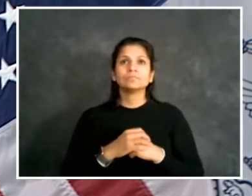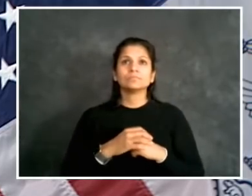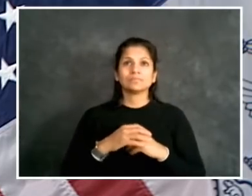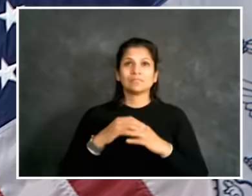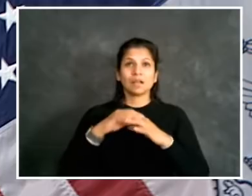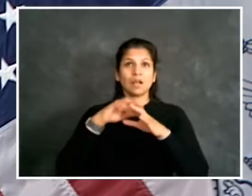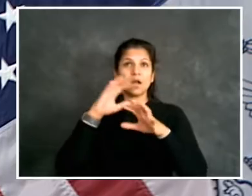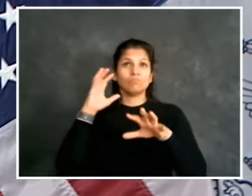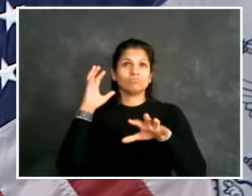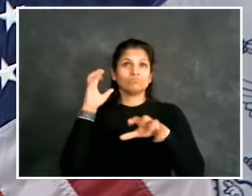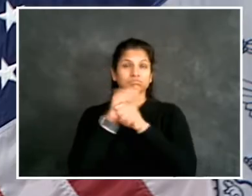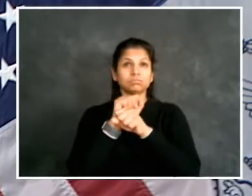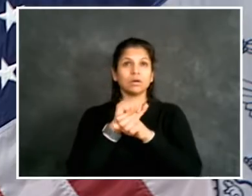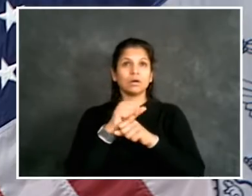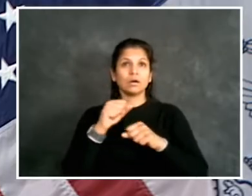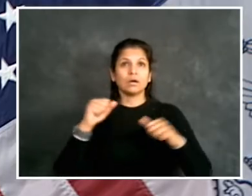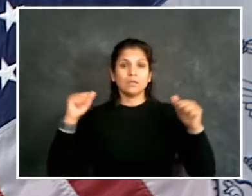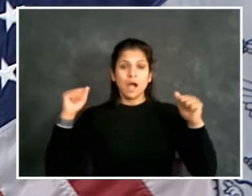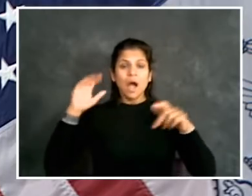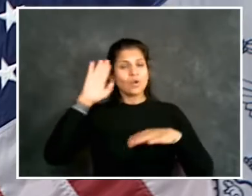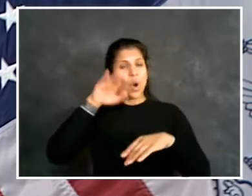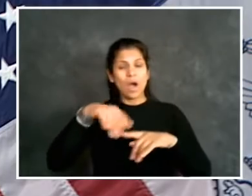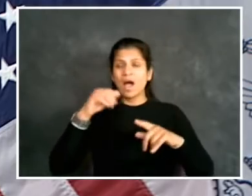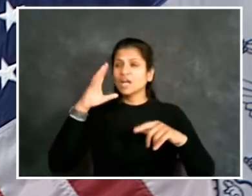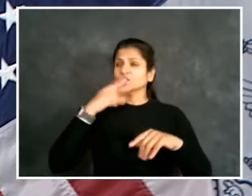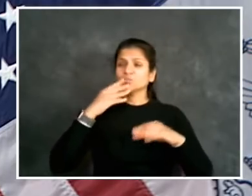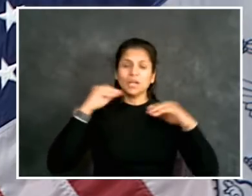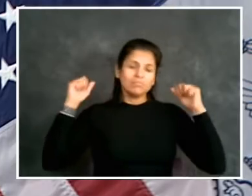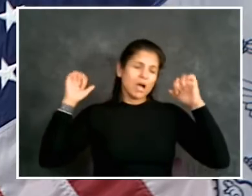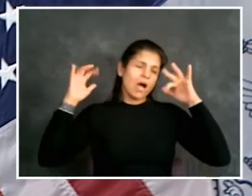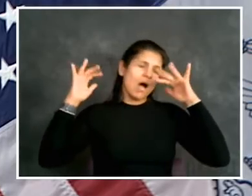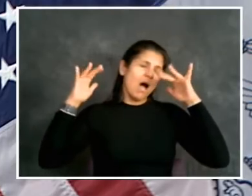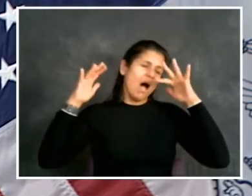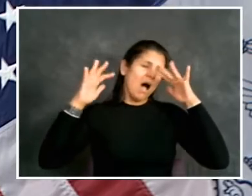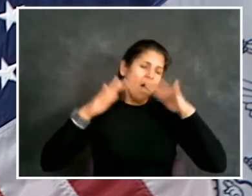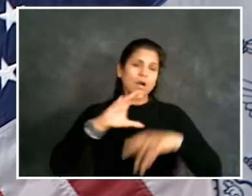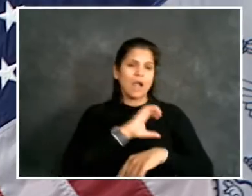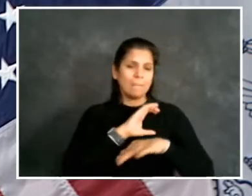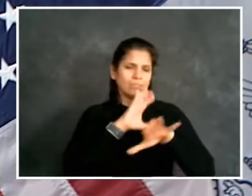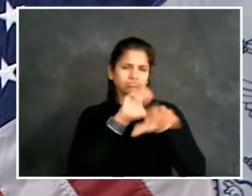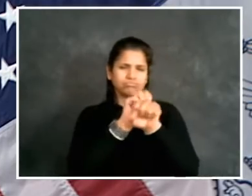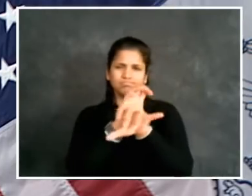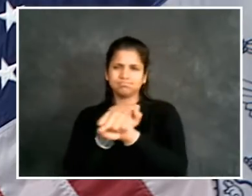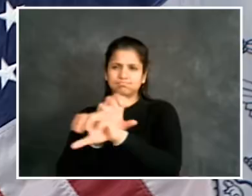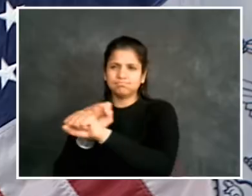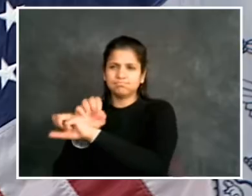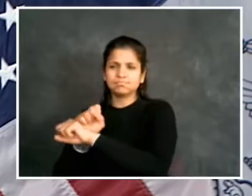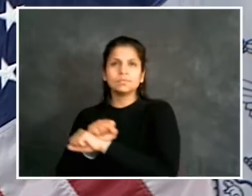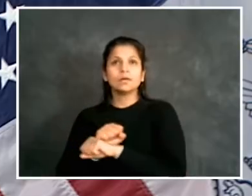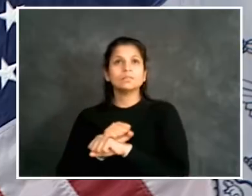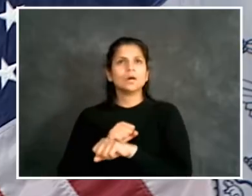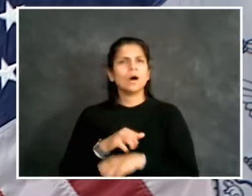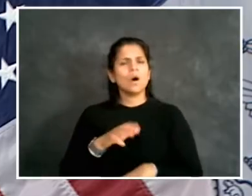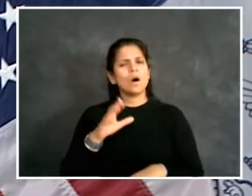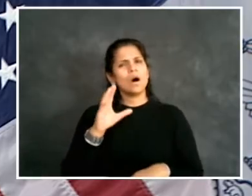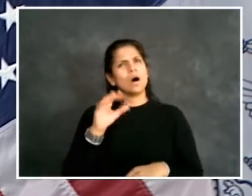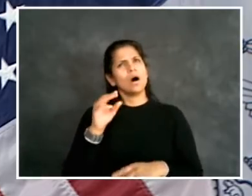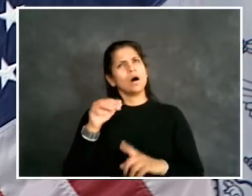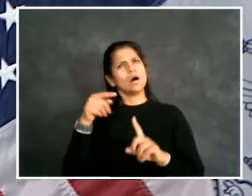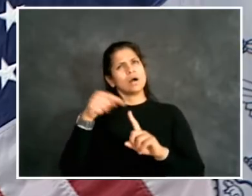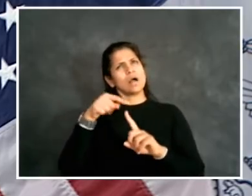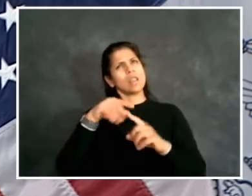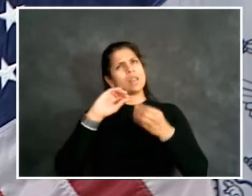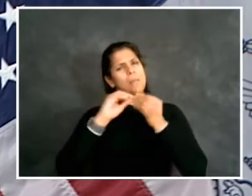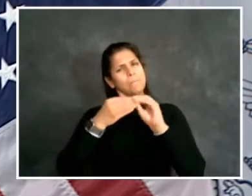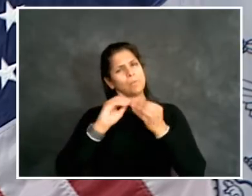no warning and you go straight to a fine versus when you tell people to disperse? And finally, what kind of face coverings are they? Are they cloth that you're giving